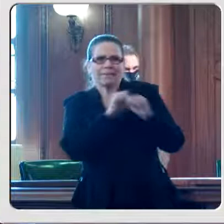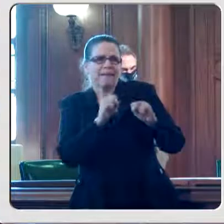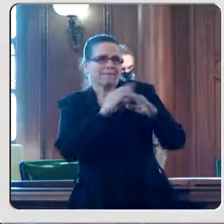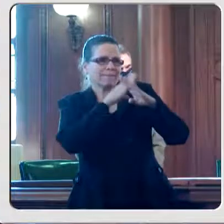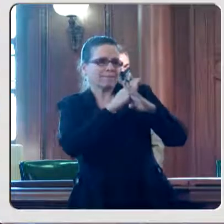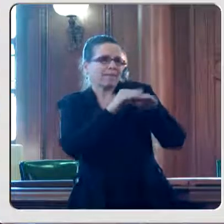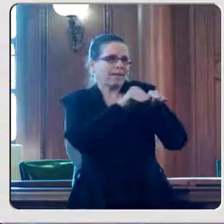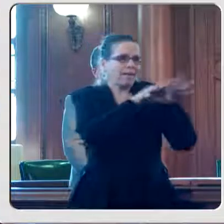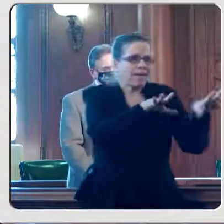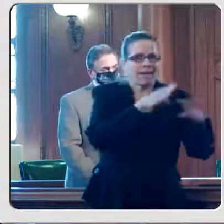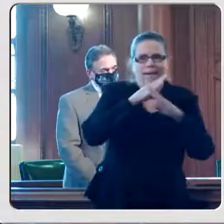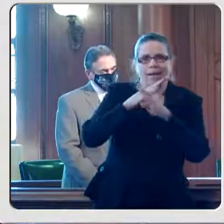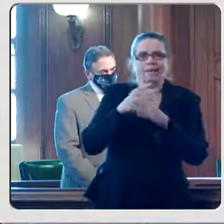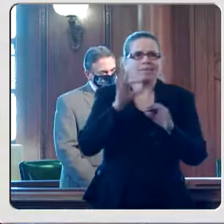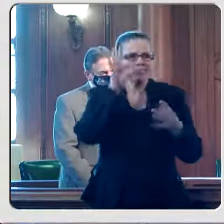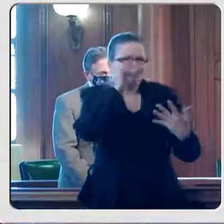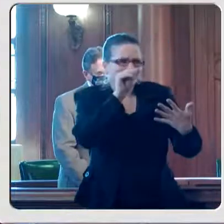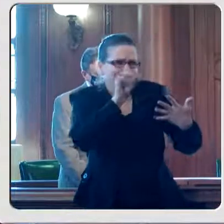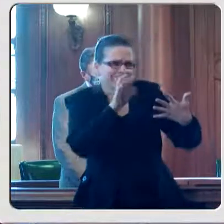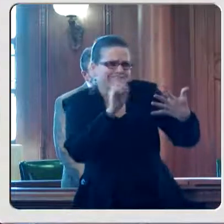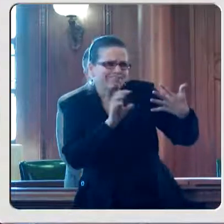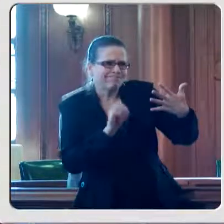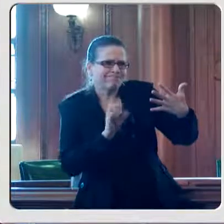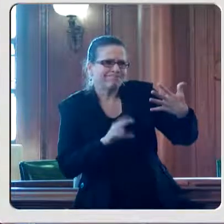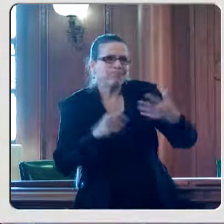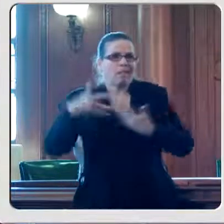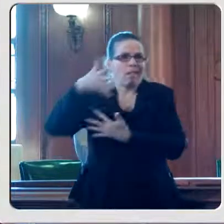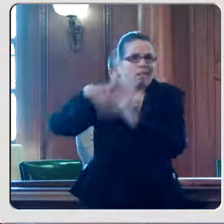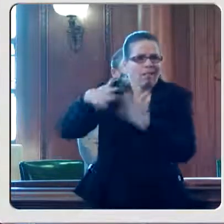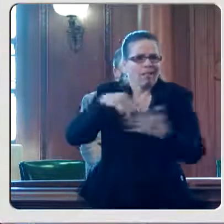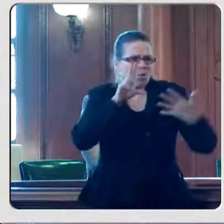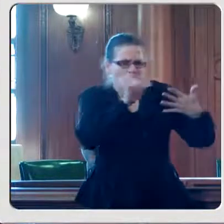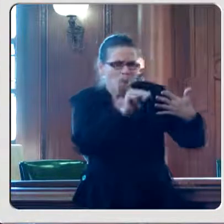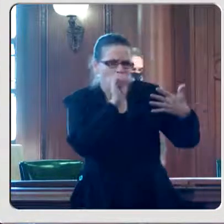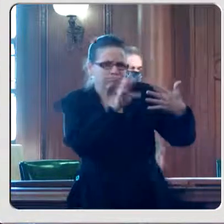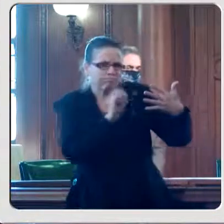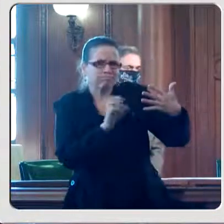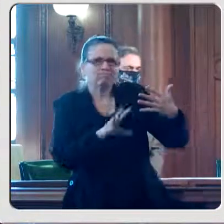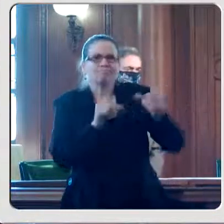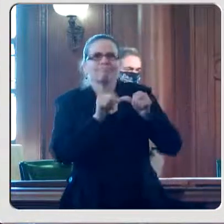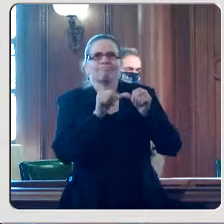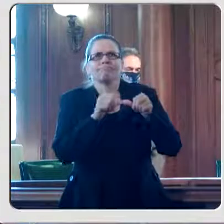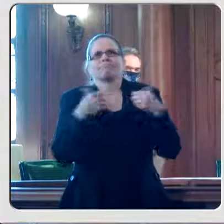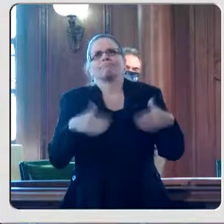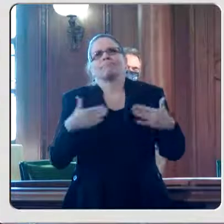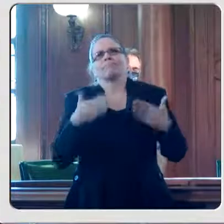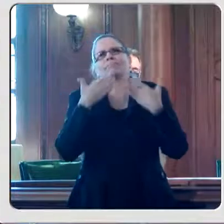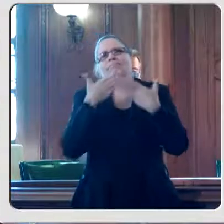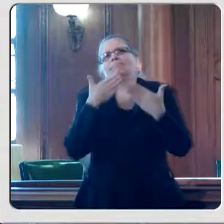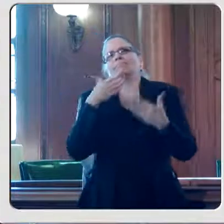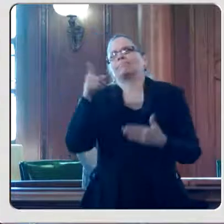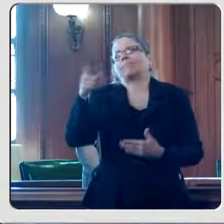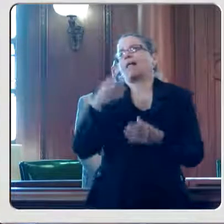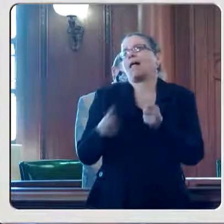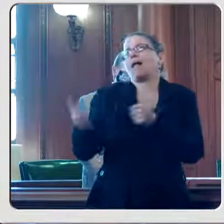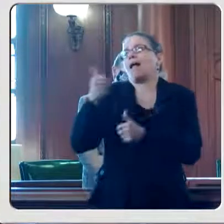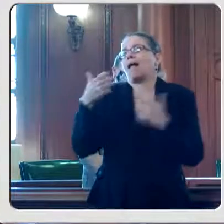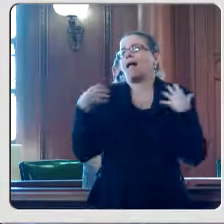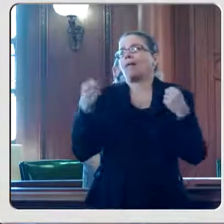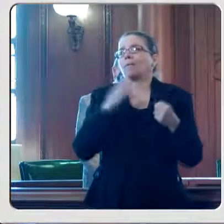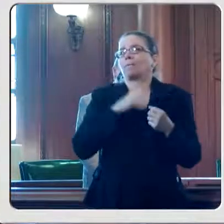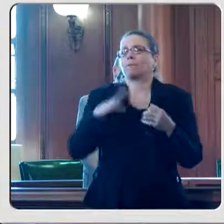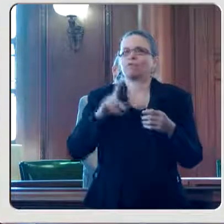are coming, and that's gone very, very well. So again, very, very thankful to our health commissioner, who's just been part of our team constantly on